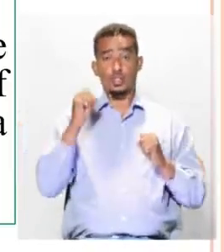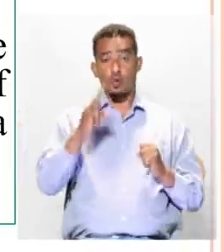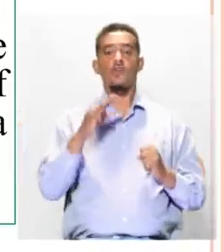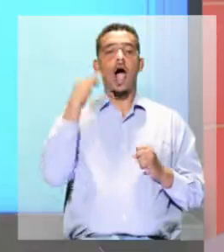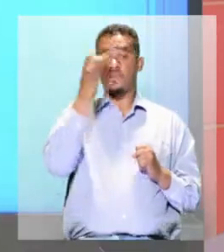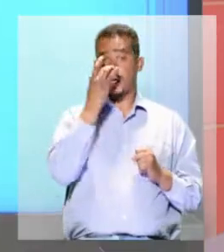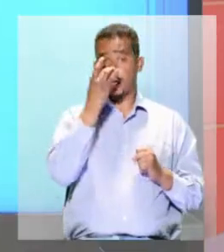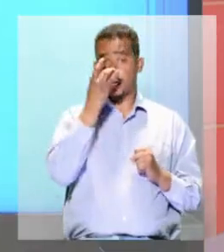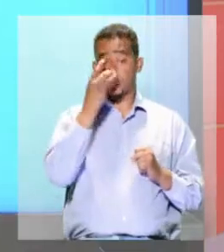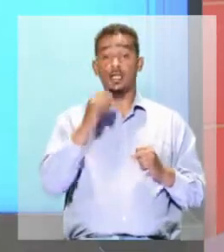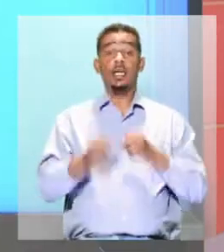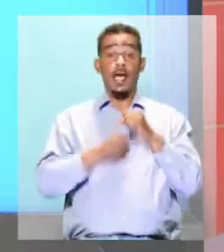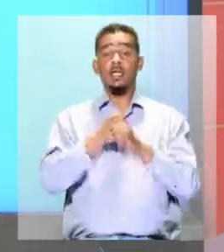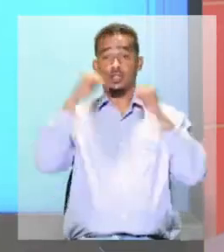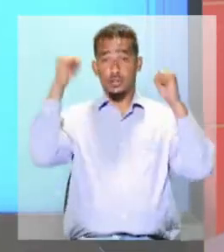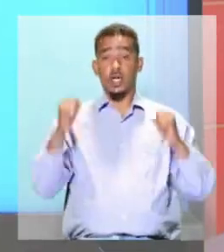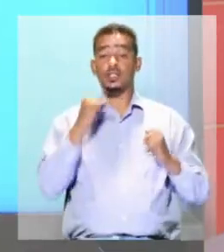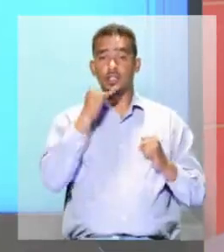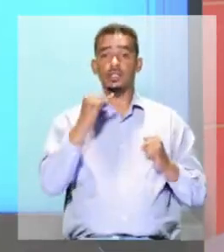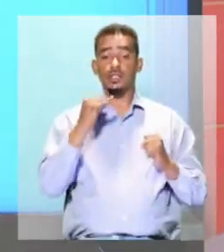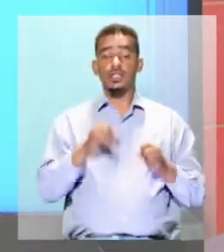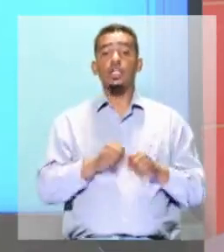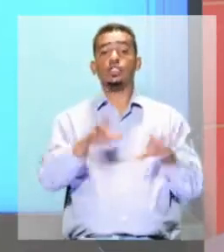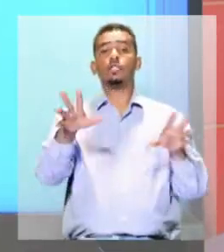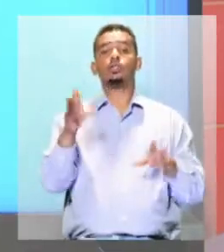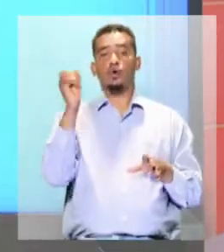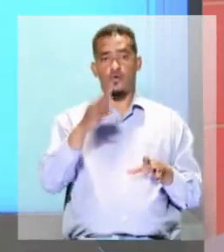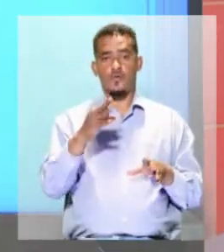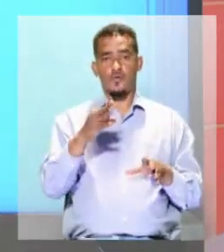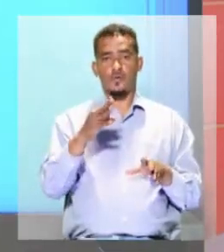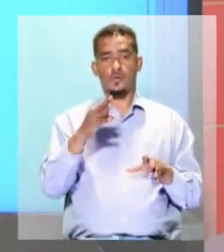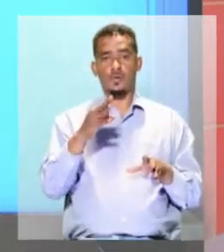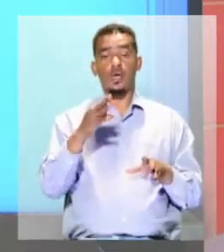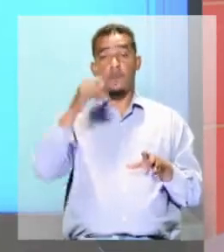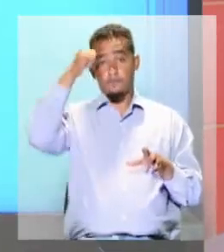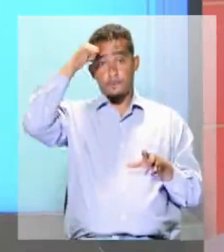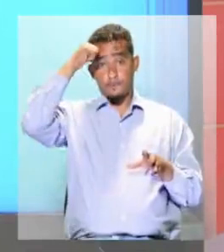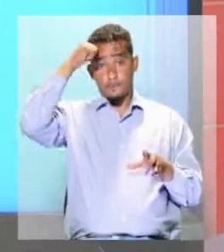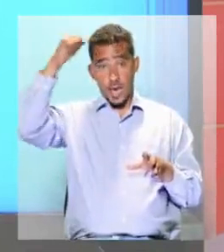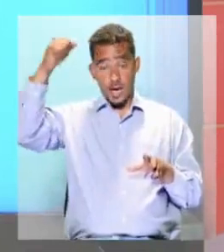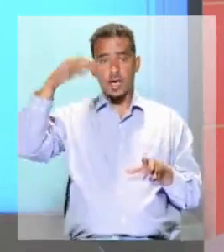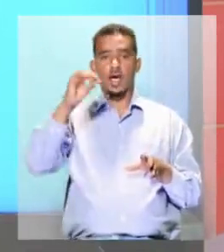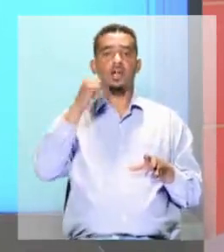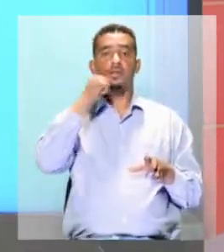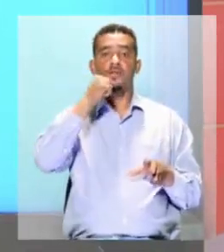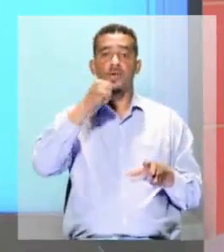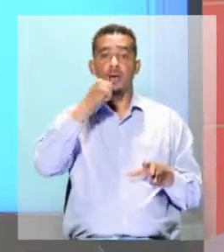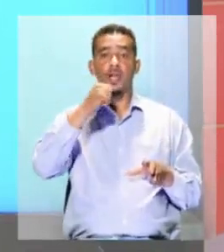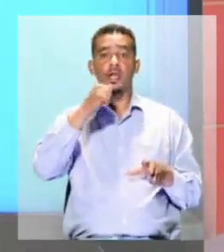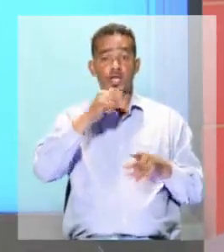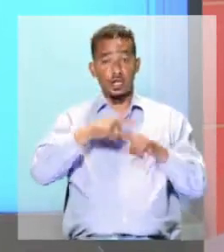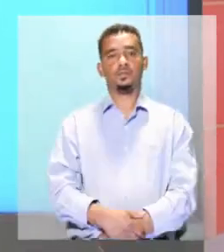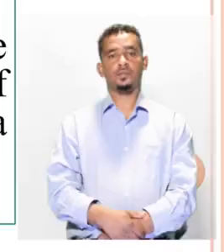Africa. Age structure is the distribution of male and females within different age